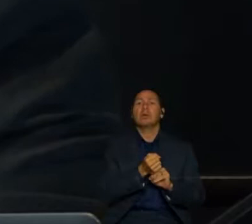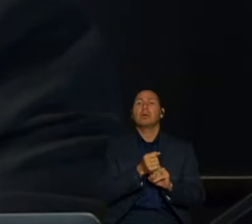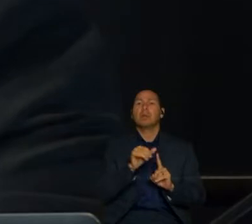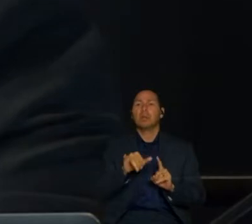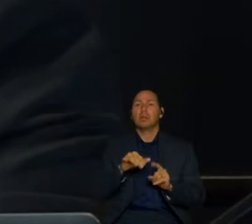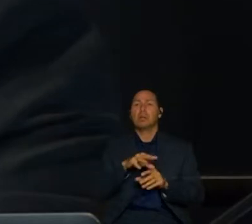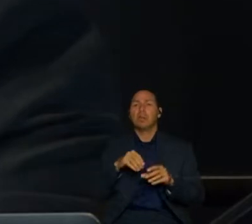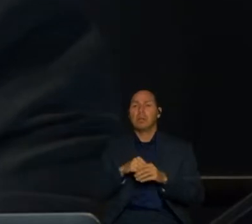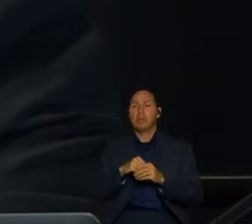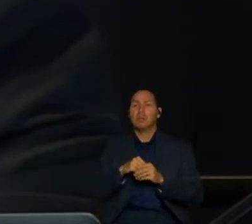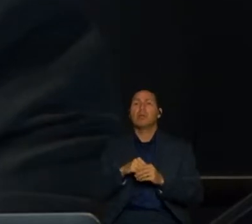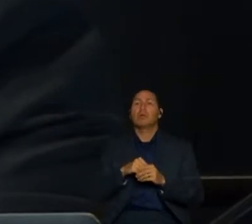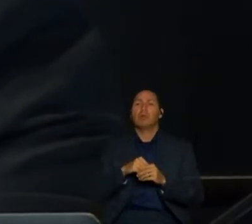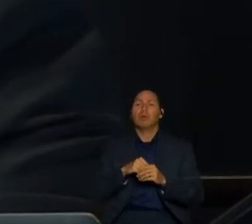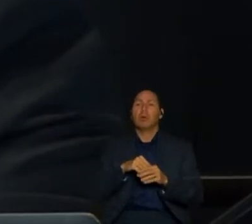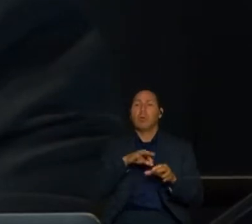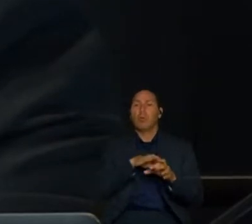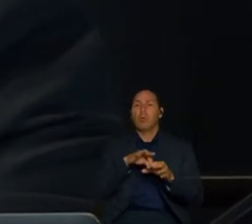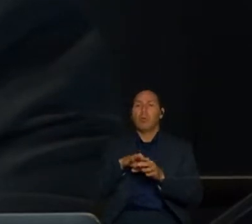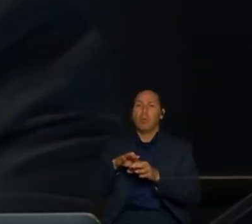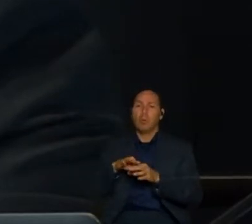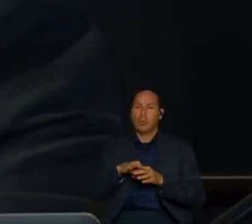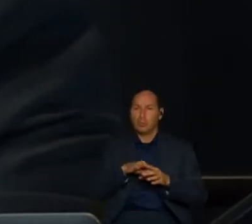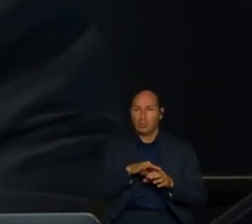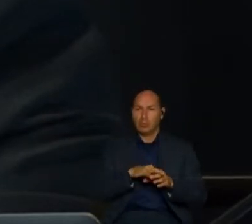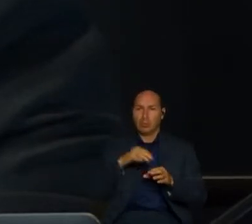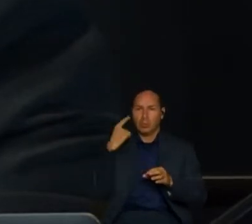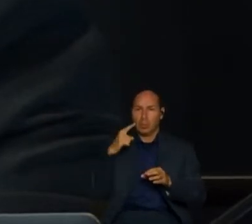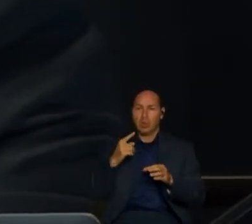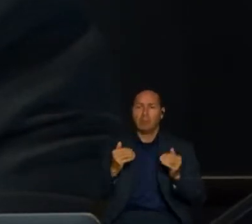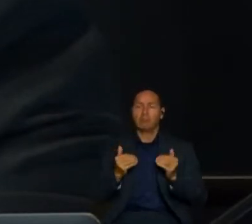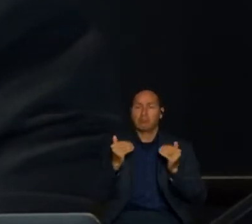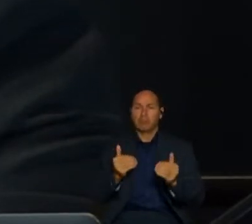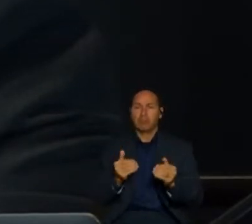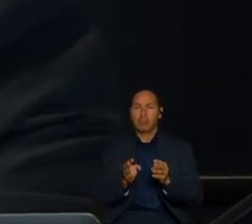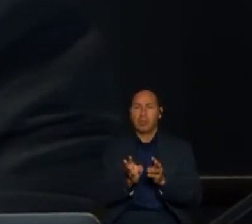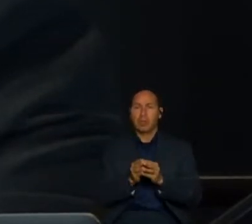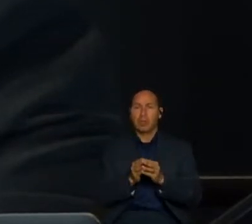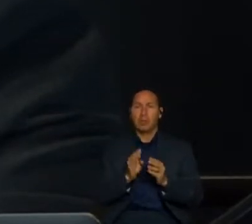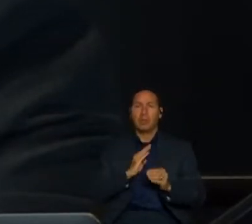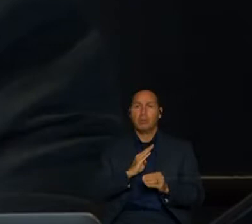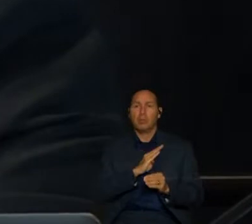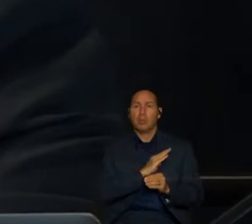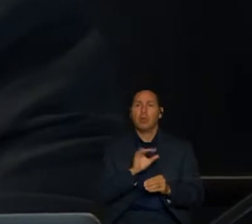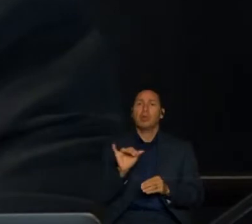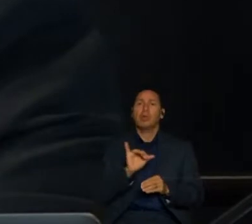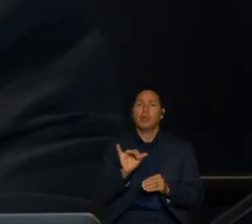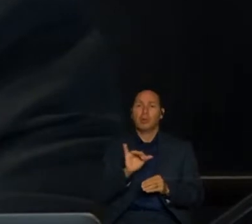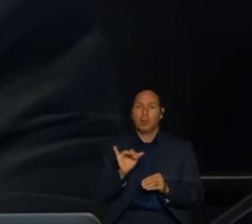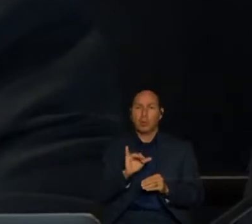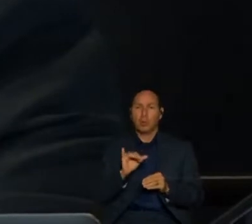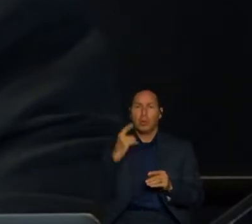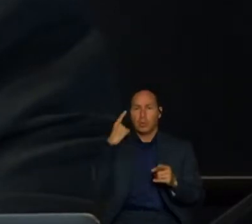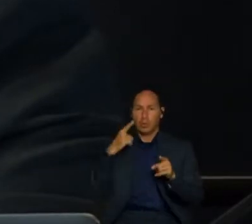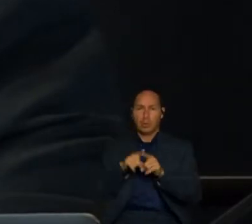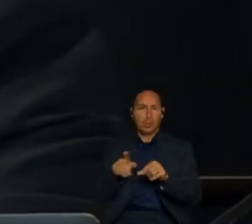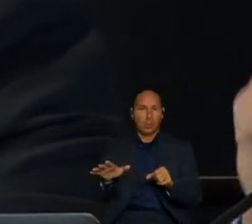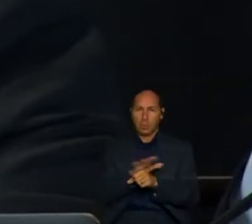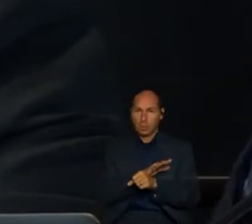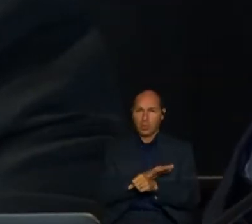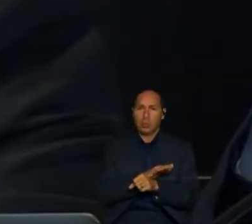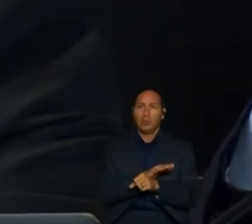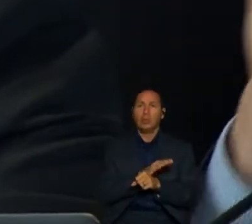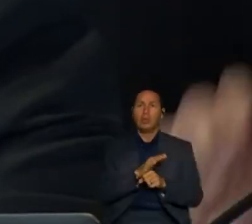part of the vote to convene such executive session. The Oversight Board may also act by unanimous written consent between